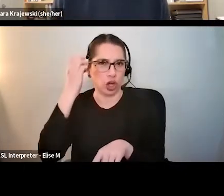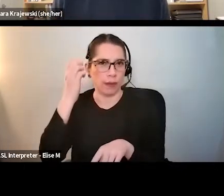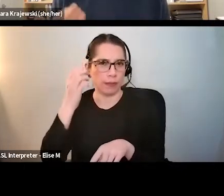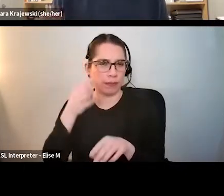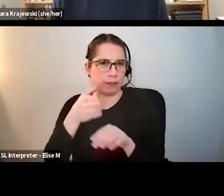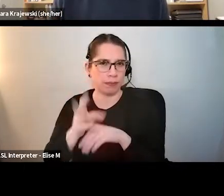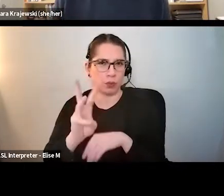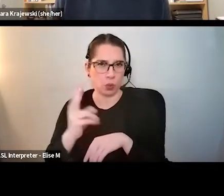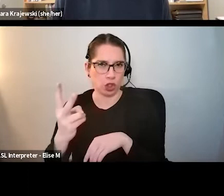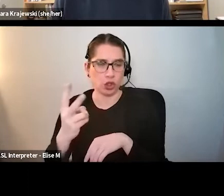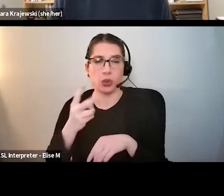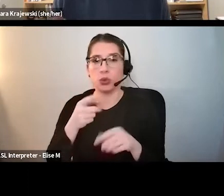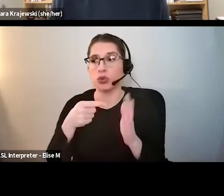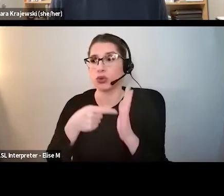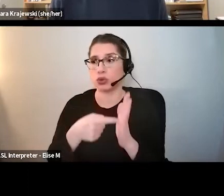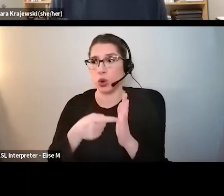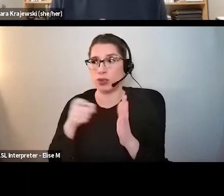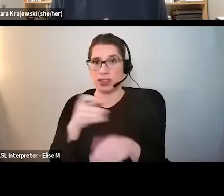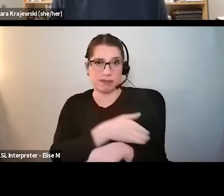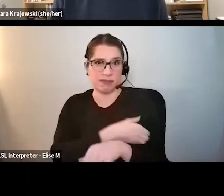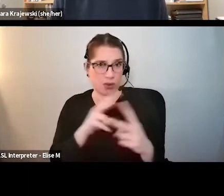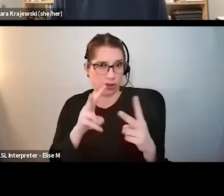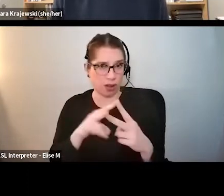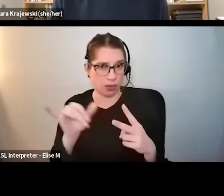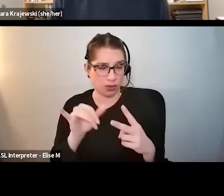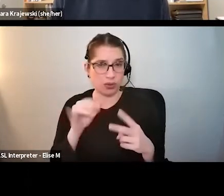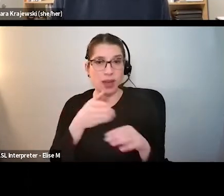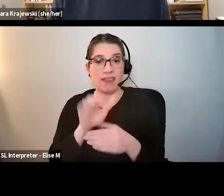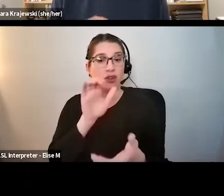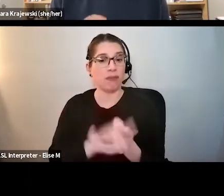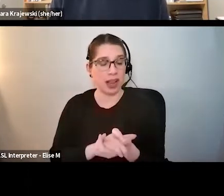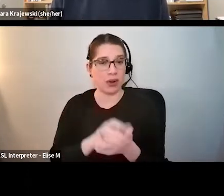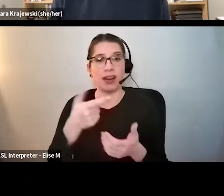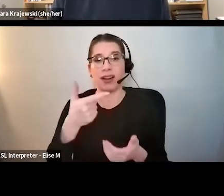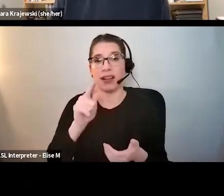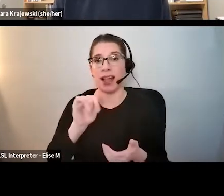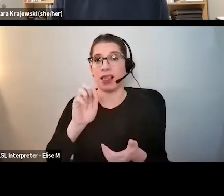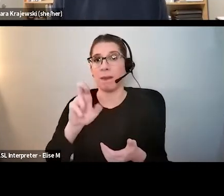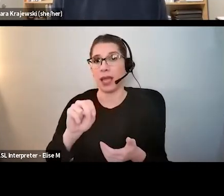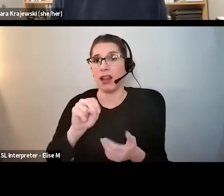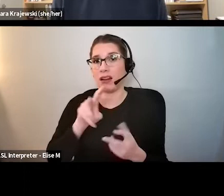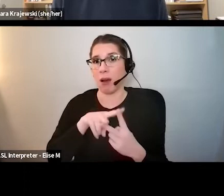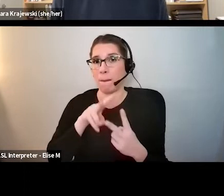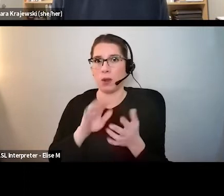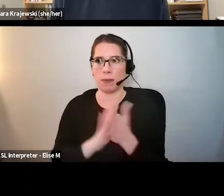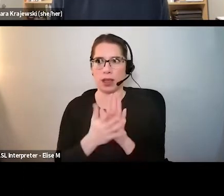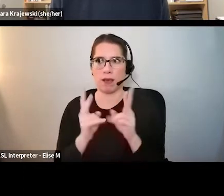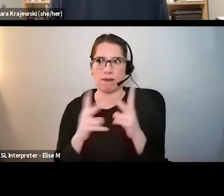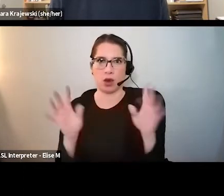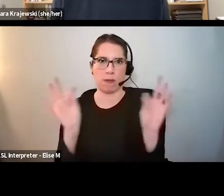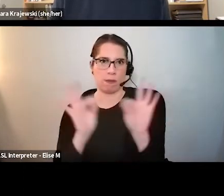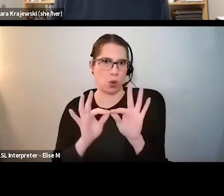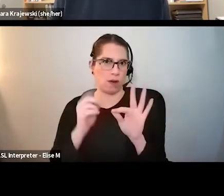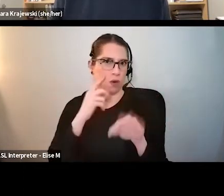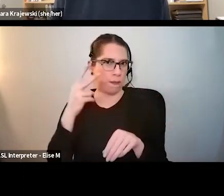couple. After they married, the Gelmans soon became important in Mexico's extended social and cultural circles.